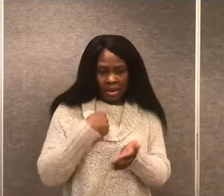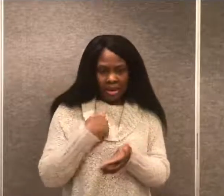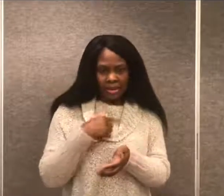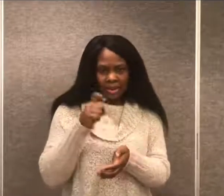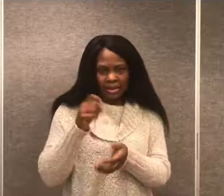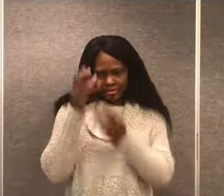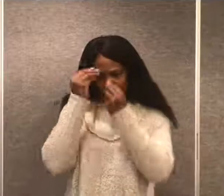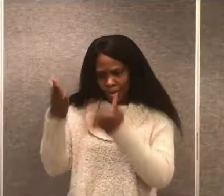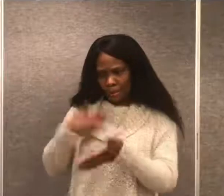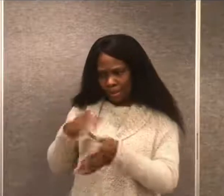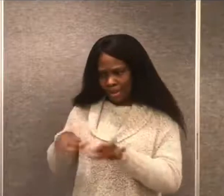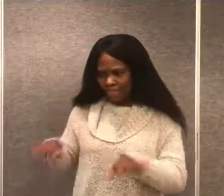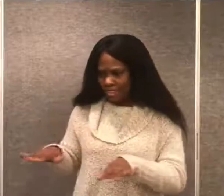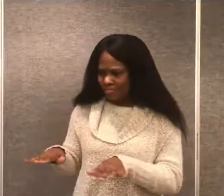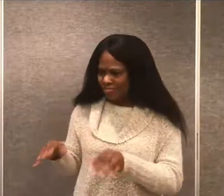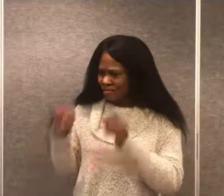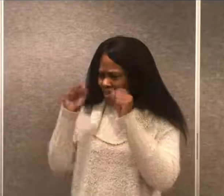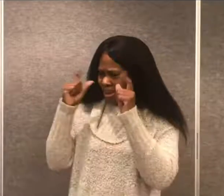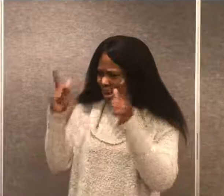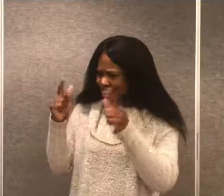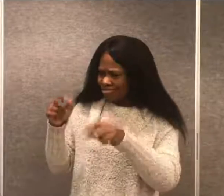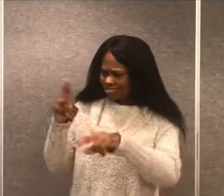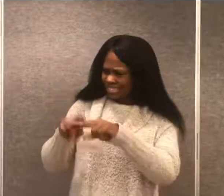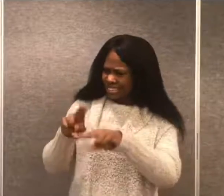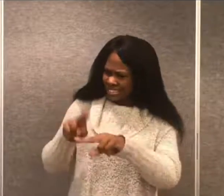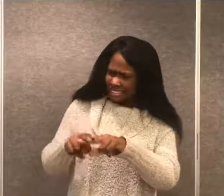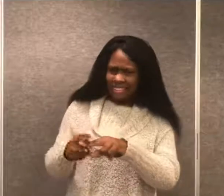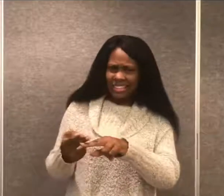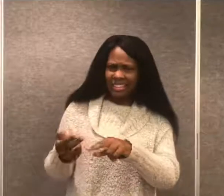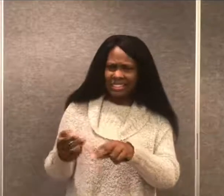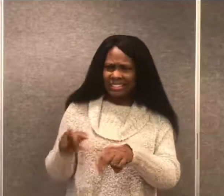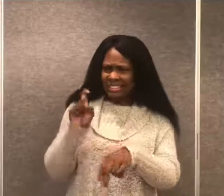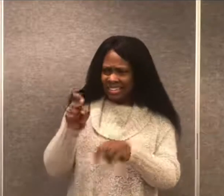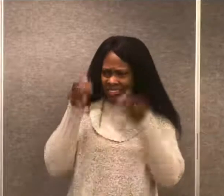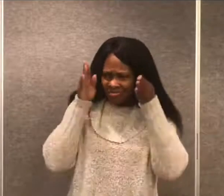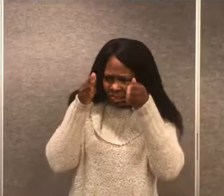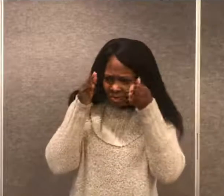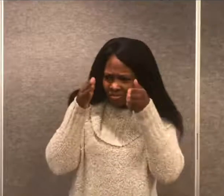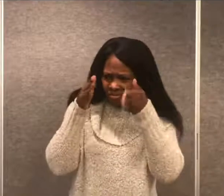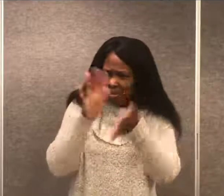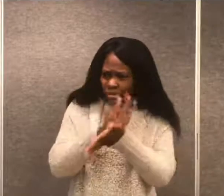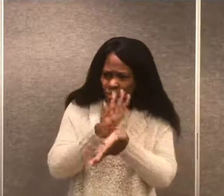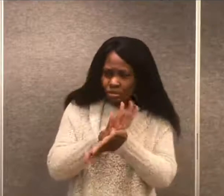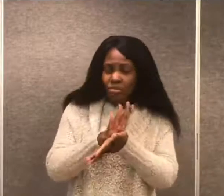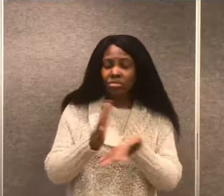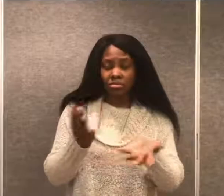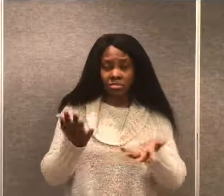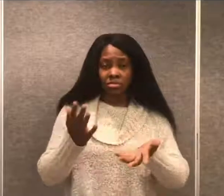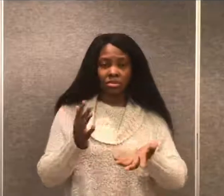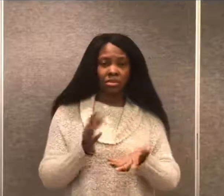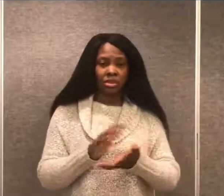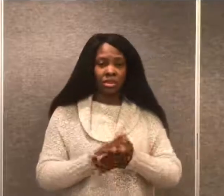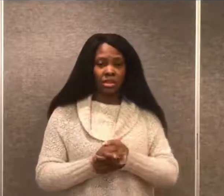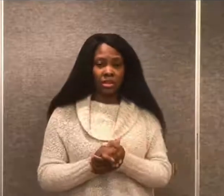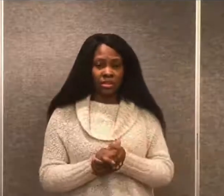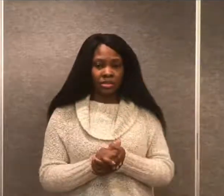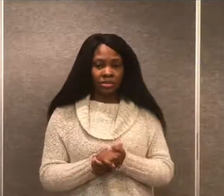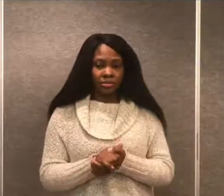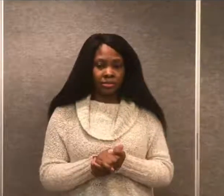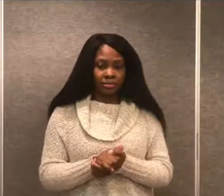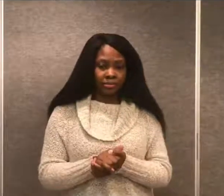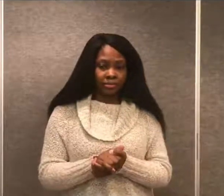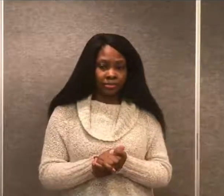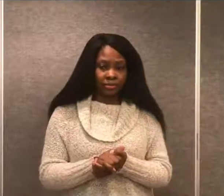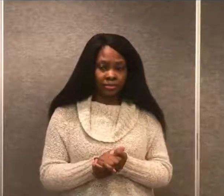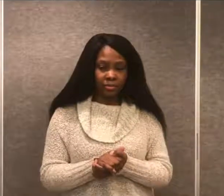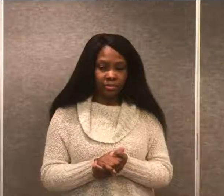oh, get up, sit at the table, make sure that you're paying attention. The focus part of that there, kids being focused, and